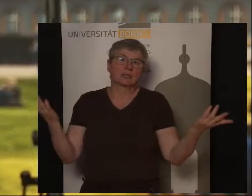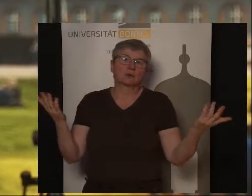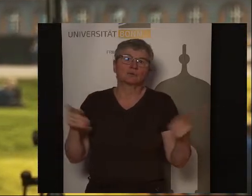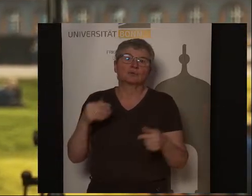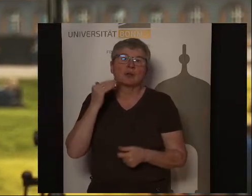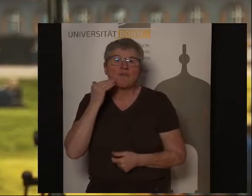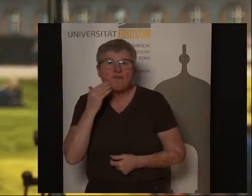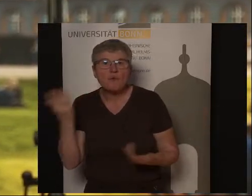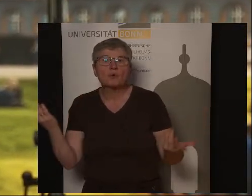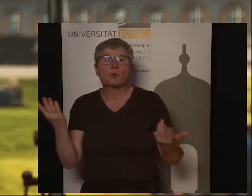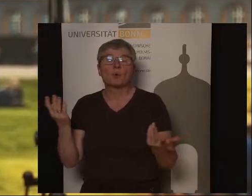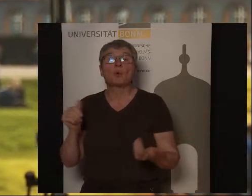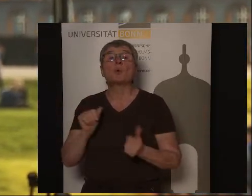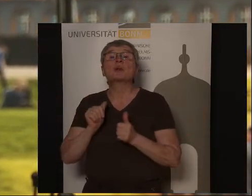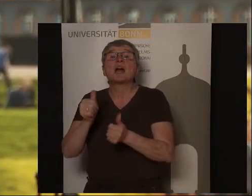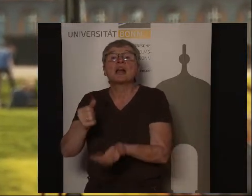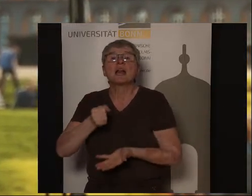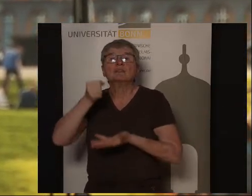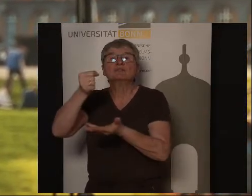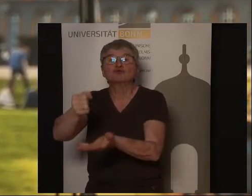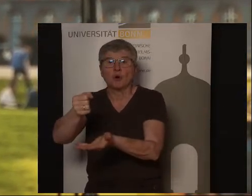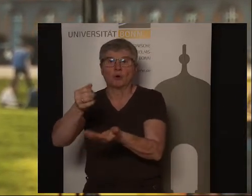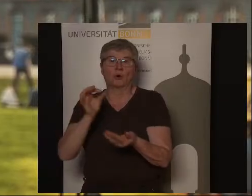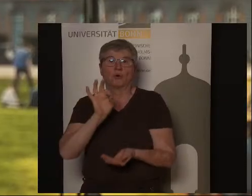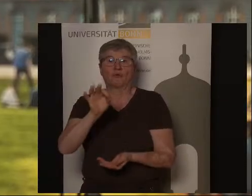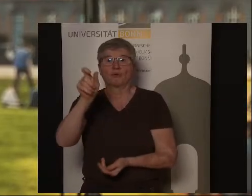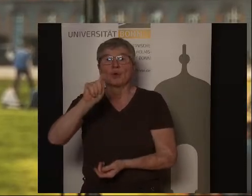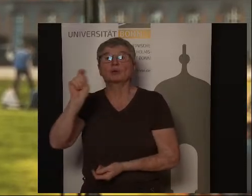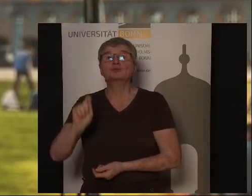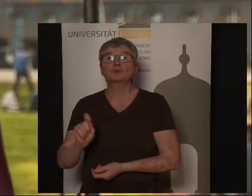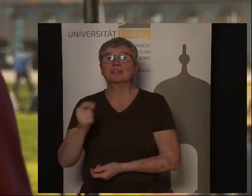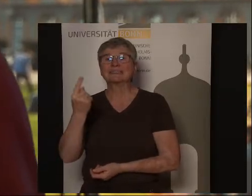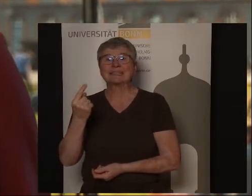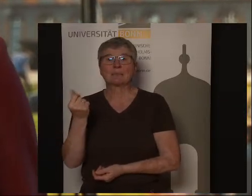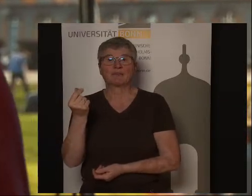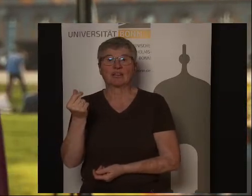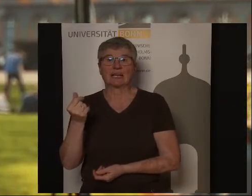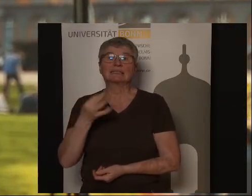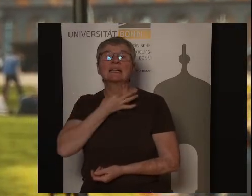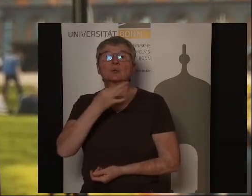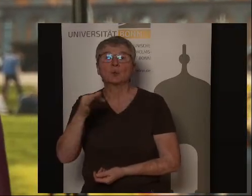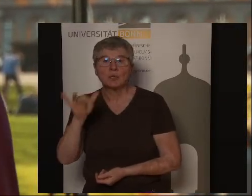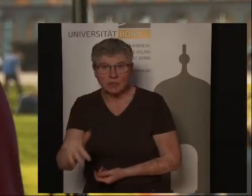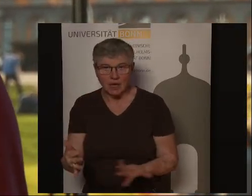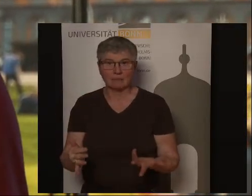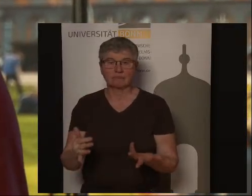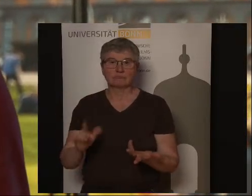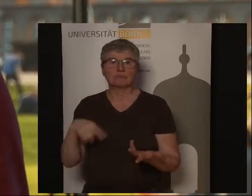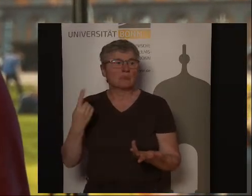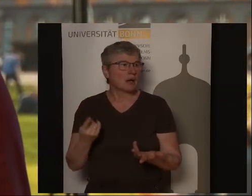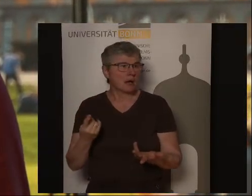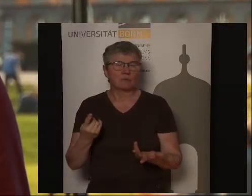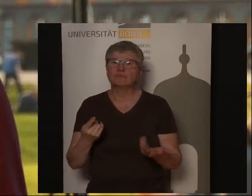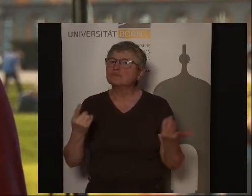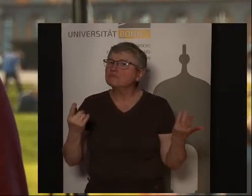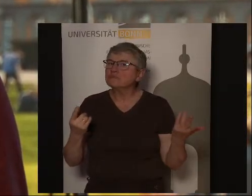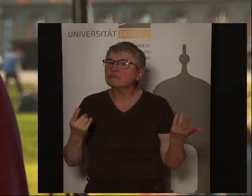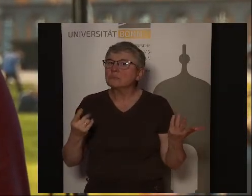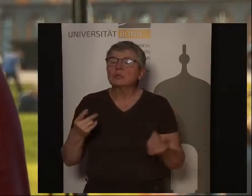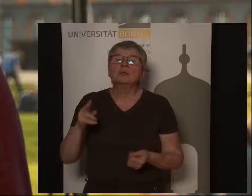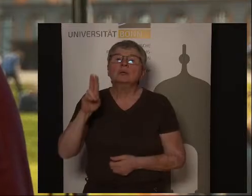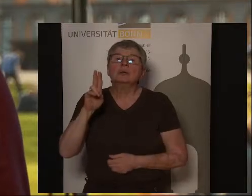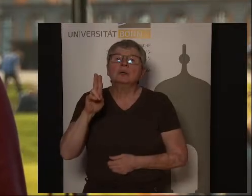living situation, on any issues. We also have a help fund for students